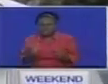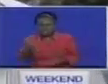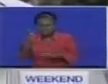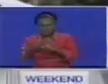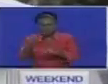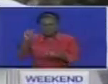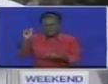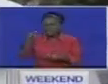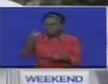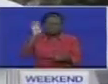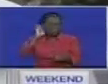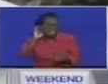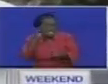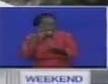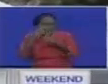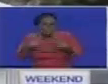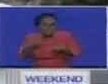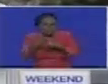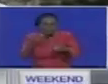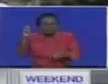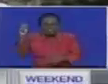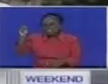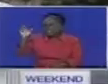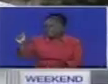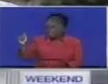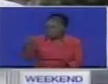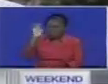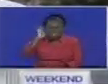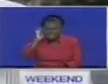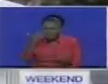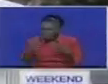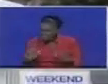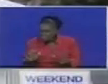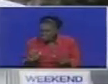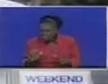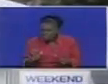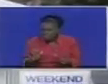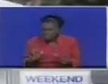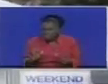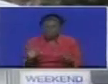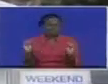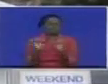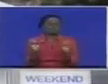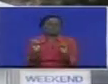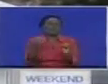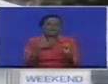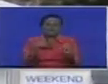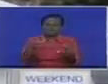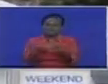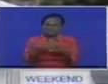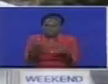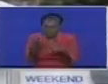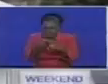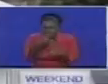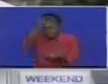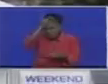Have you ever heard of so-and-so here, of TNA? Kuna mtu ushasikia anaitwa nani kama wa TNA. It's not acceptable anymore that we